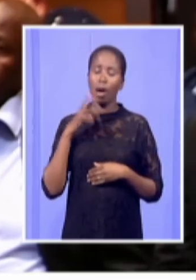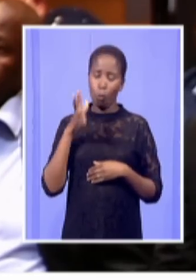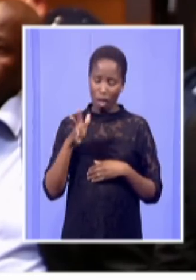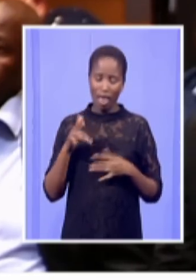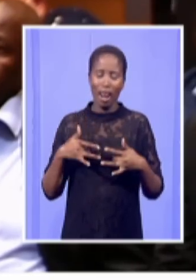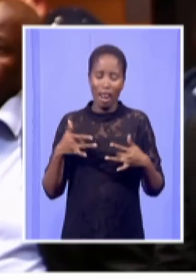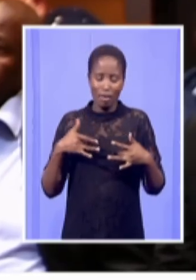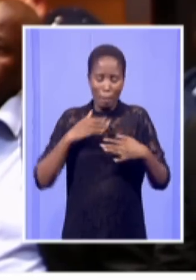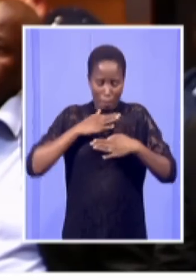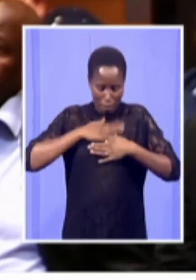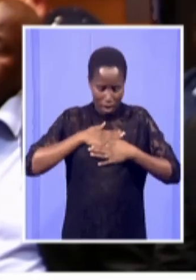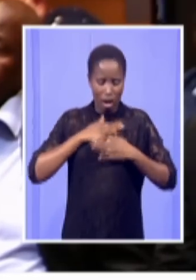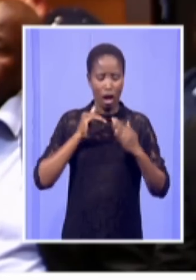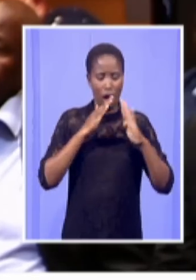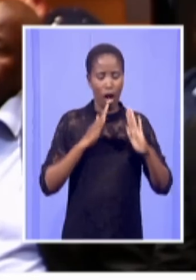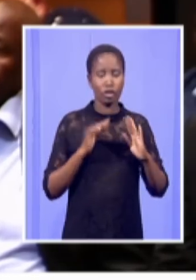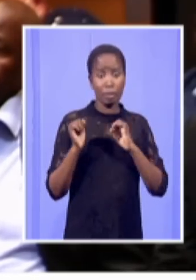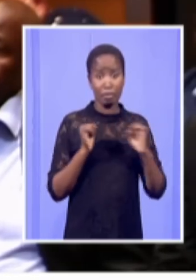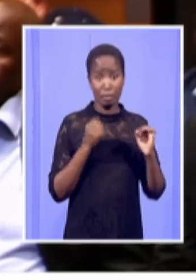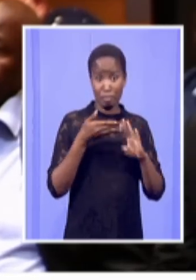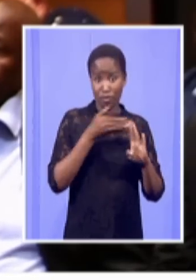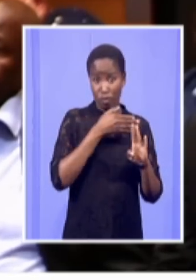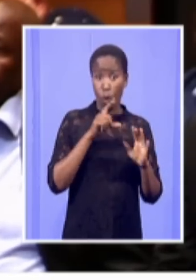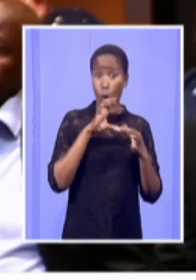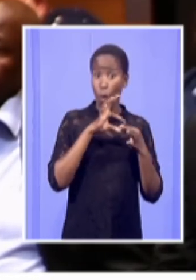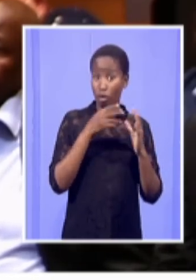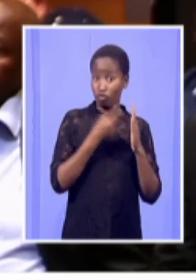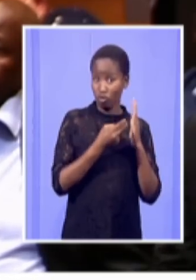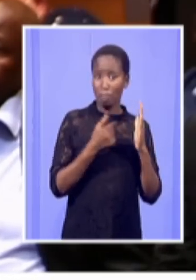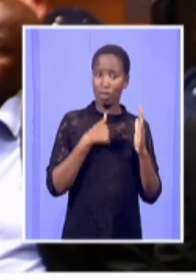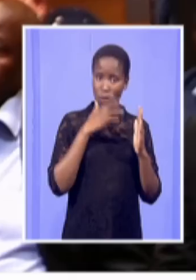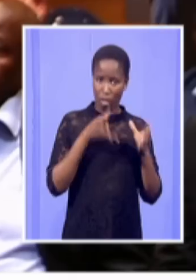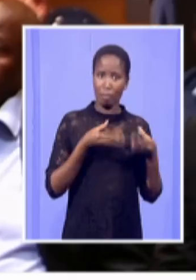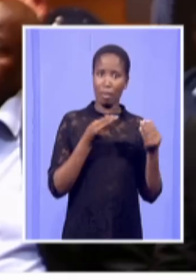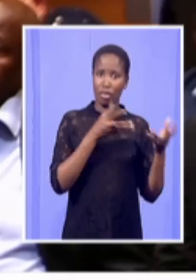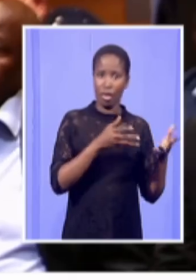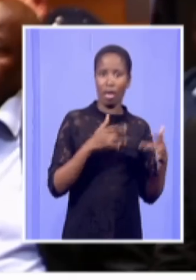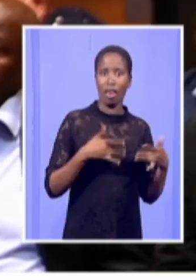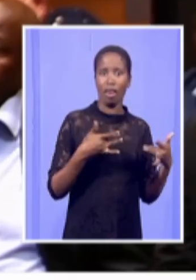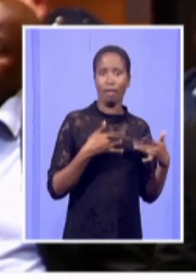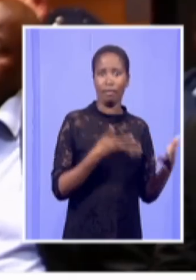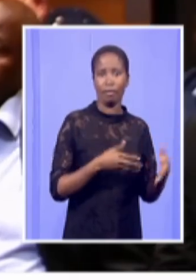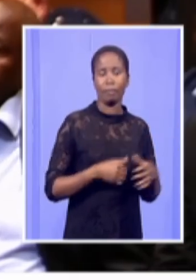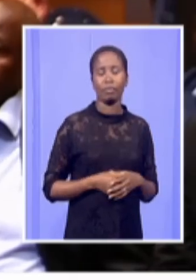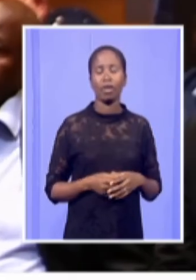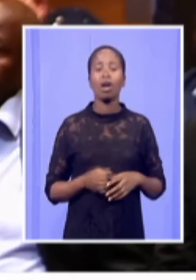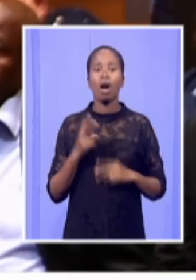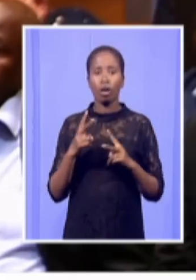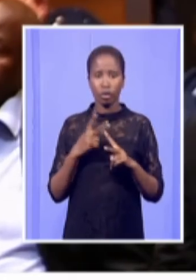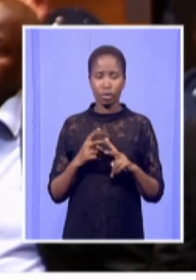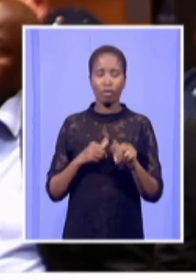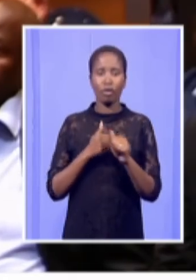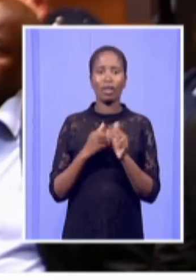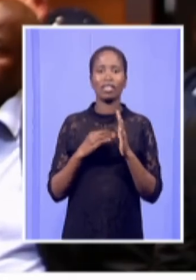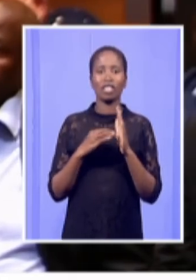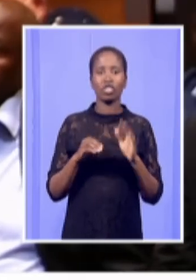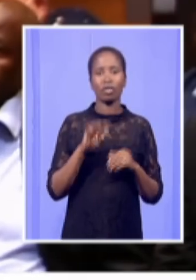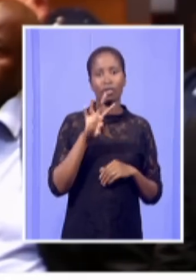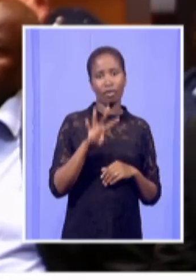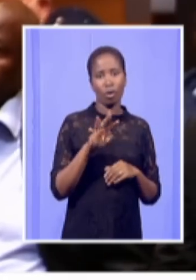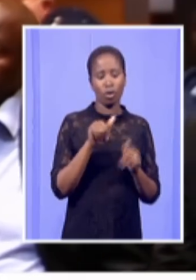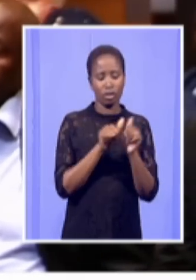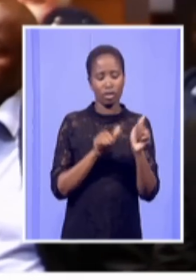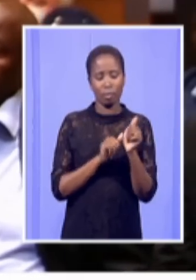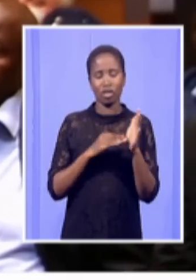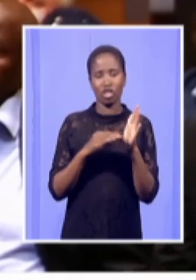address as stated above. I have further been advised that in considering the grounds in Section 4, subsection A to E of the